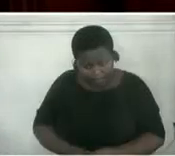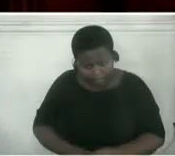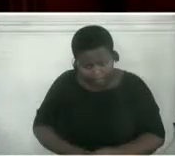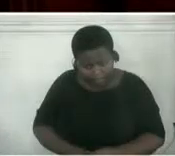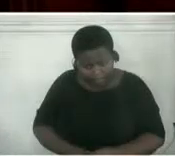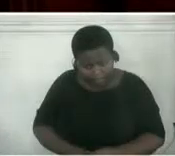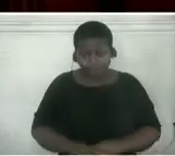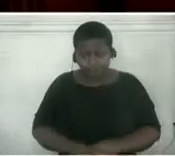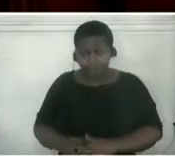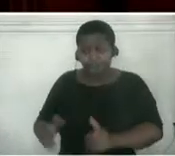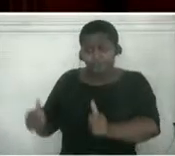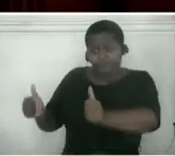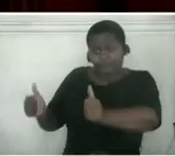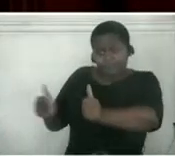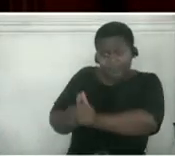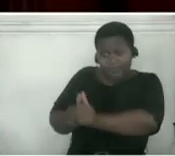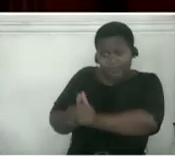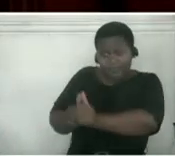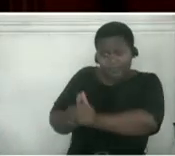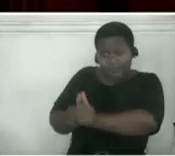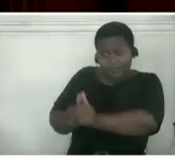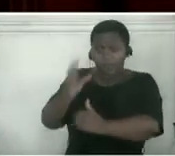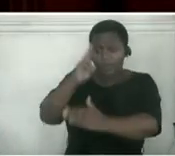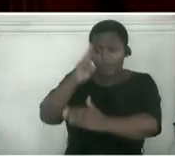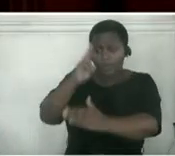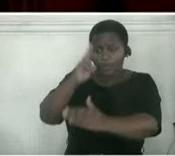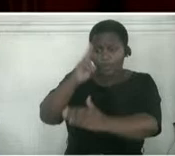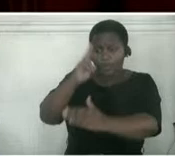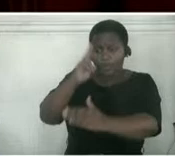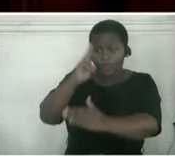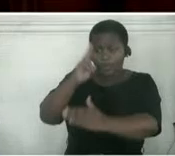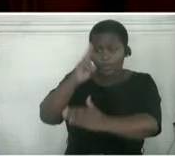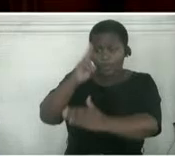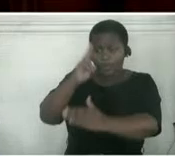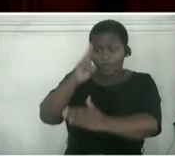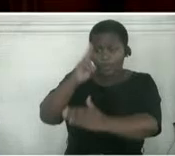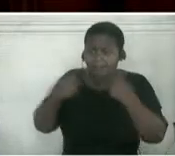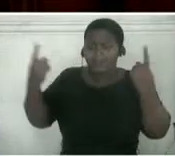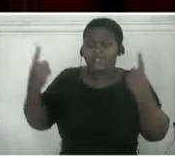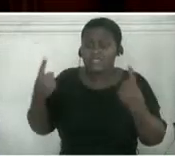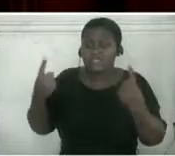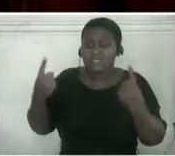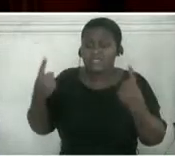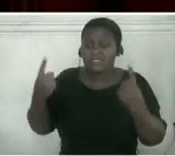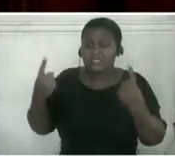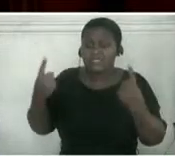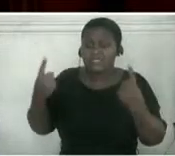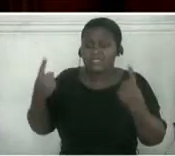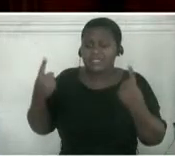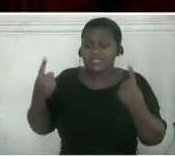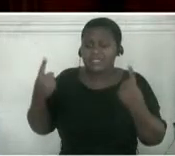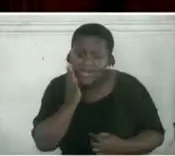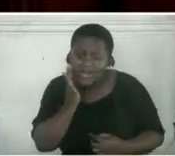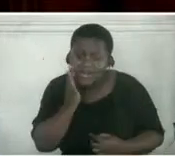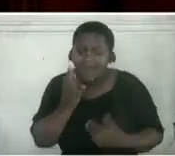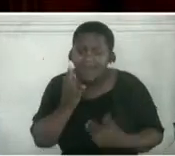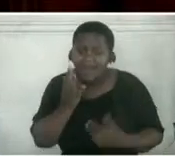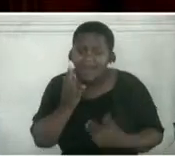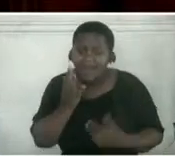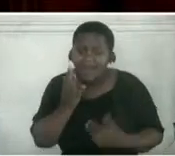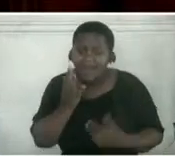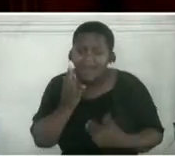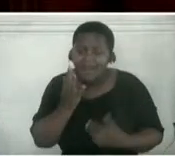umhlobo wami phela ilungu elihloniphekileyo ngoba liphahlukile lathi nini njengoba sesisho nje